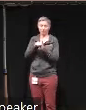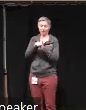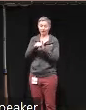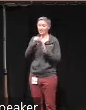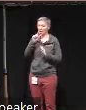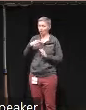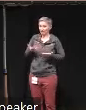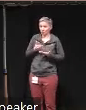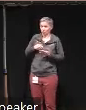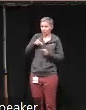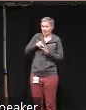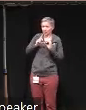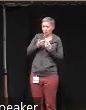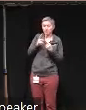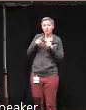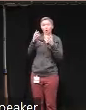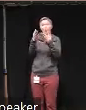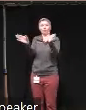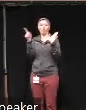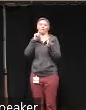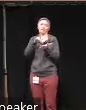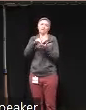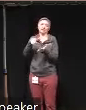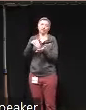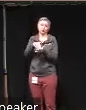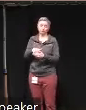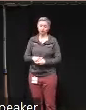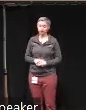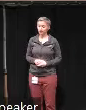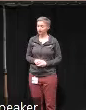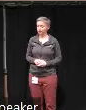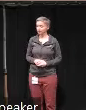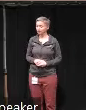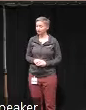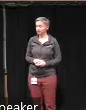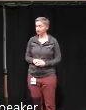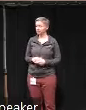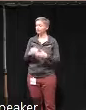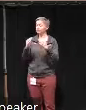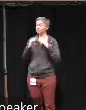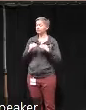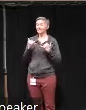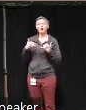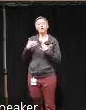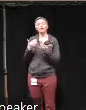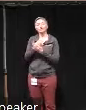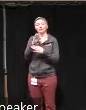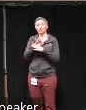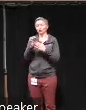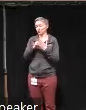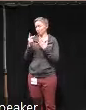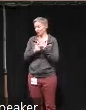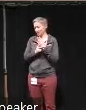in our department, but overall for the medical center as well. And we now have a new fellowship program in consultation